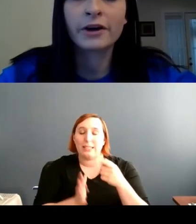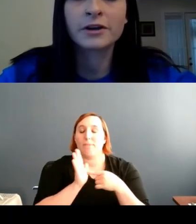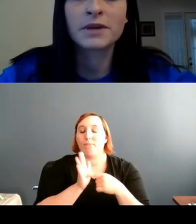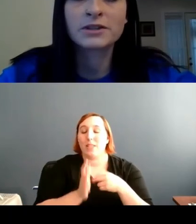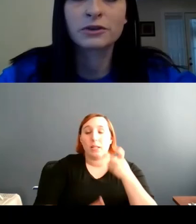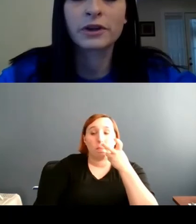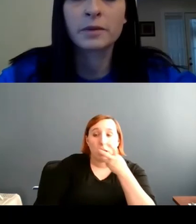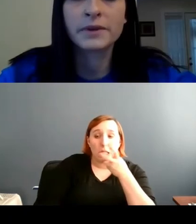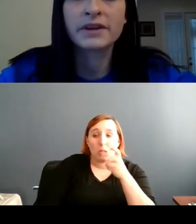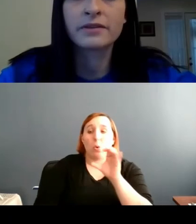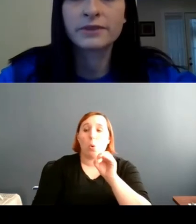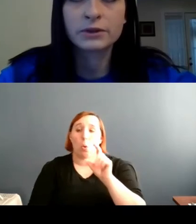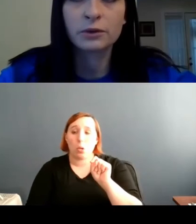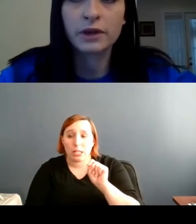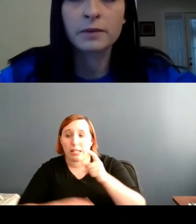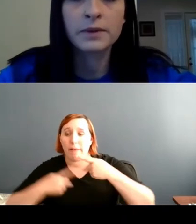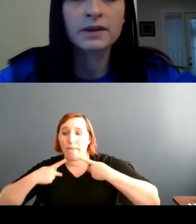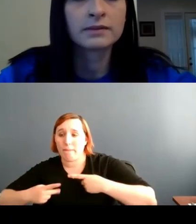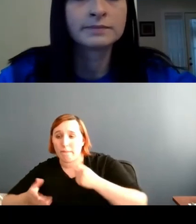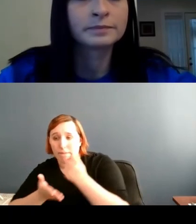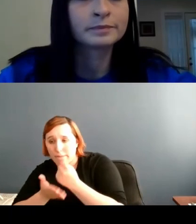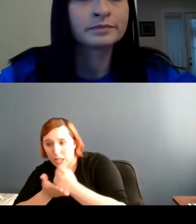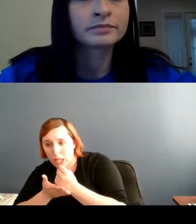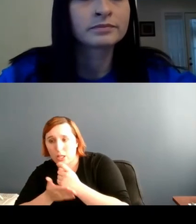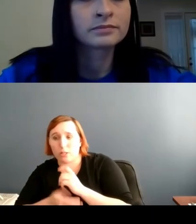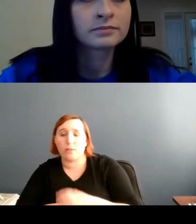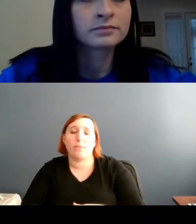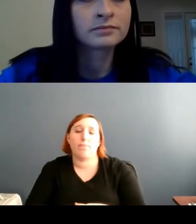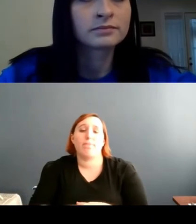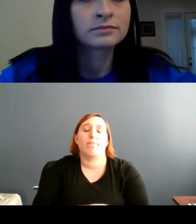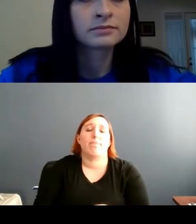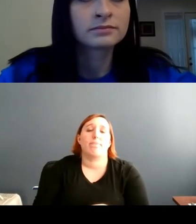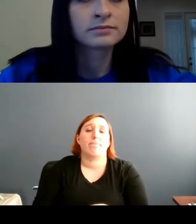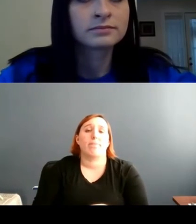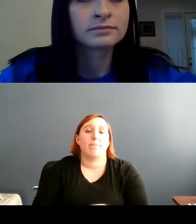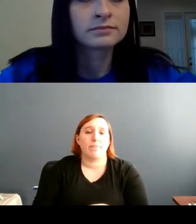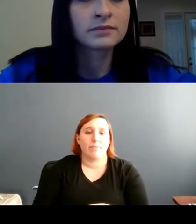therapy, occupational therapy, and physical therapy.